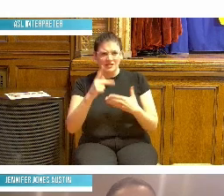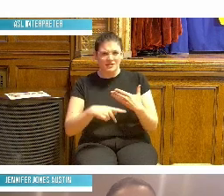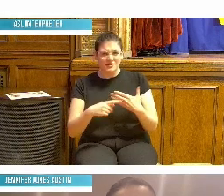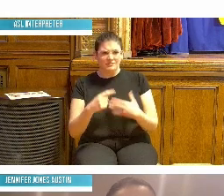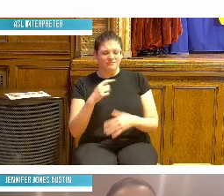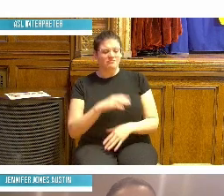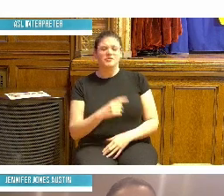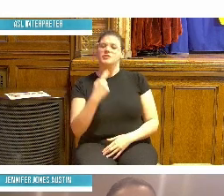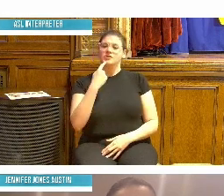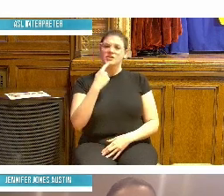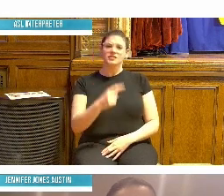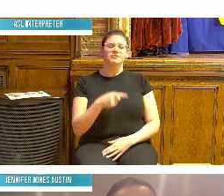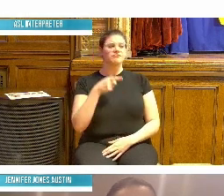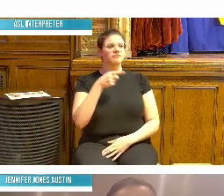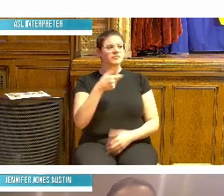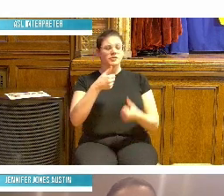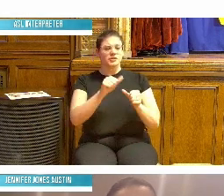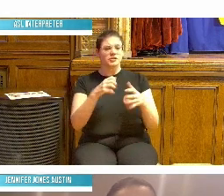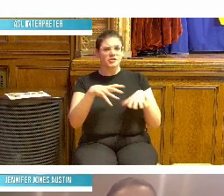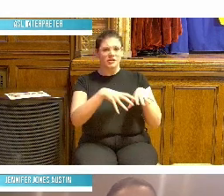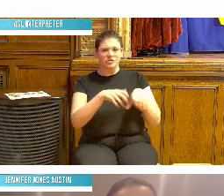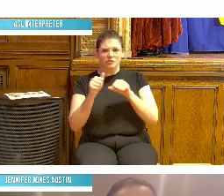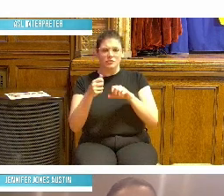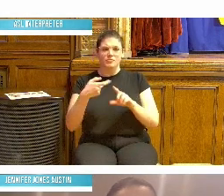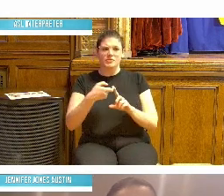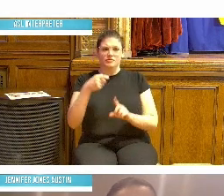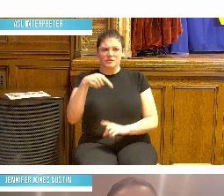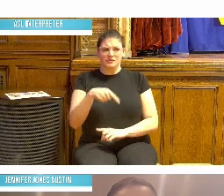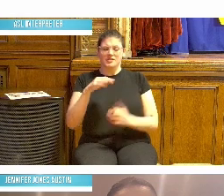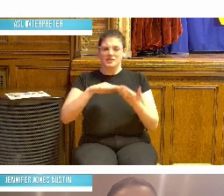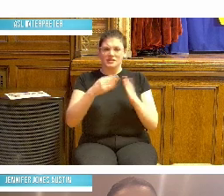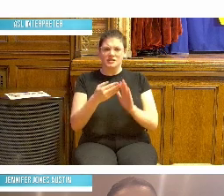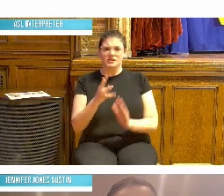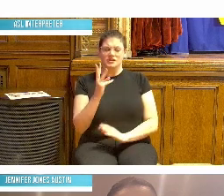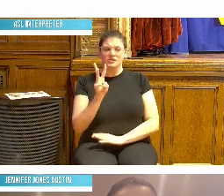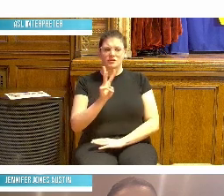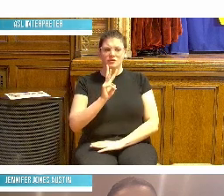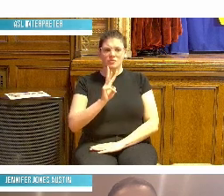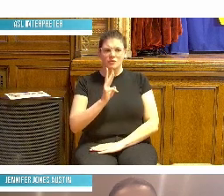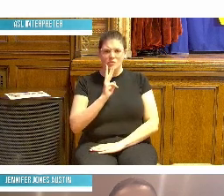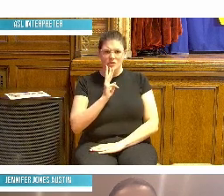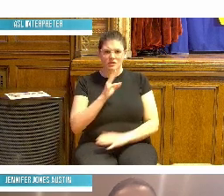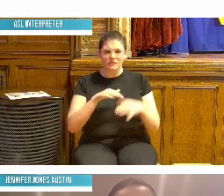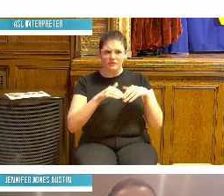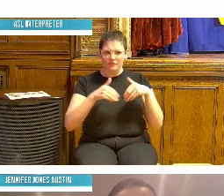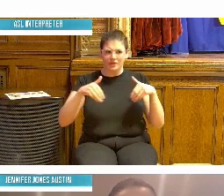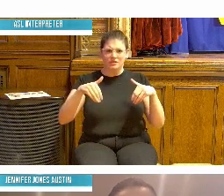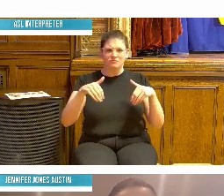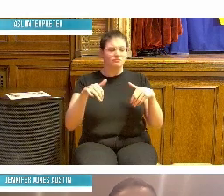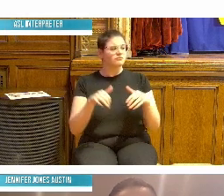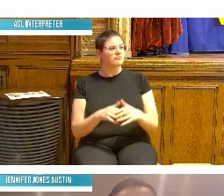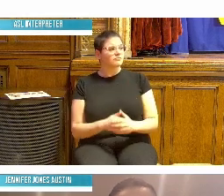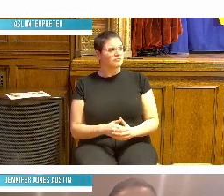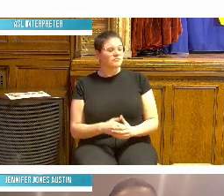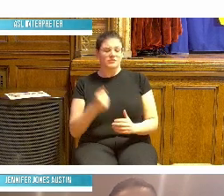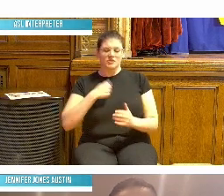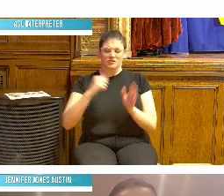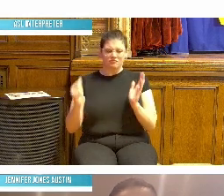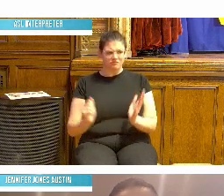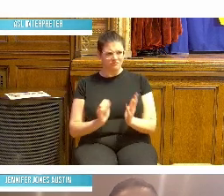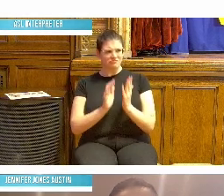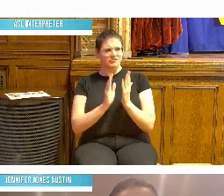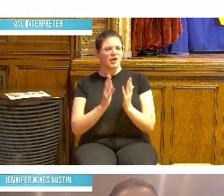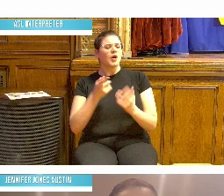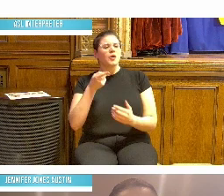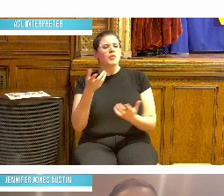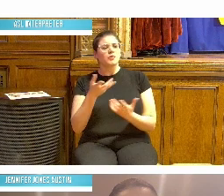from the city's historic waterfront. Richie Peterson of the NAACP confronted the developer. Quote, what you are